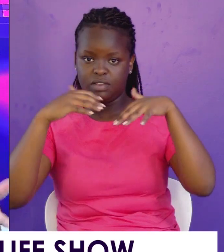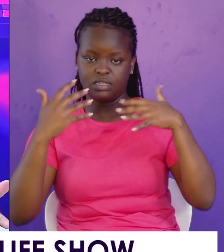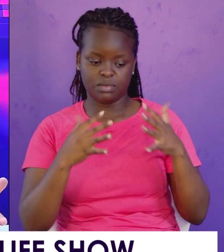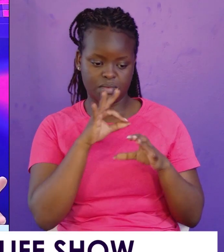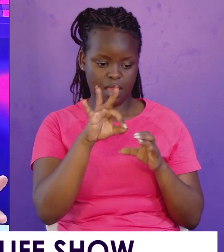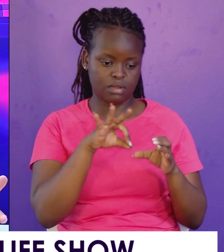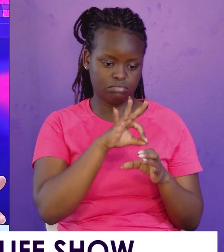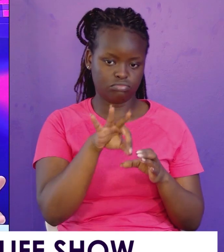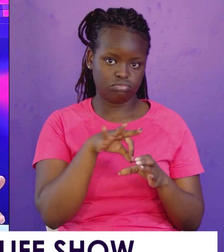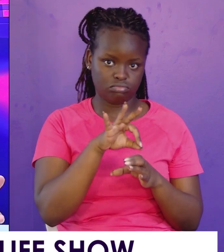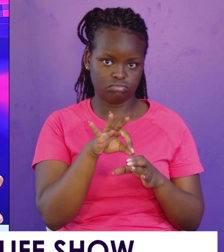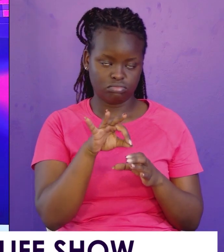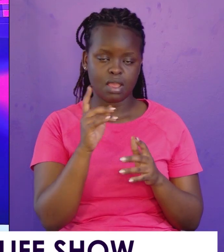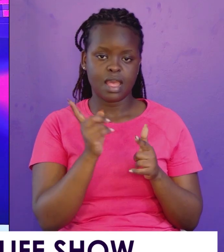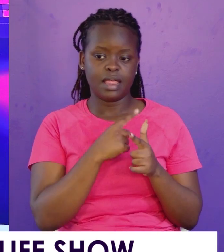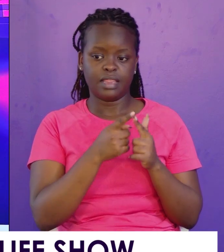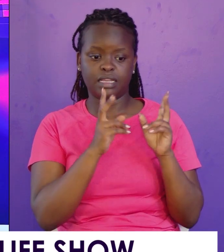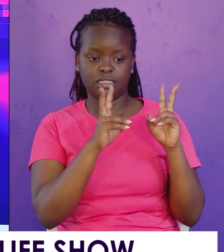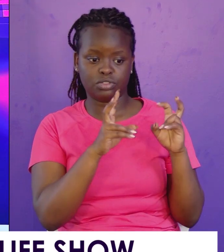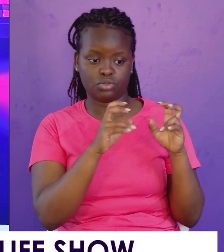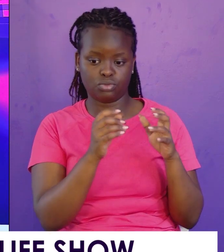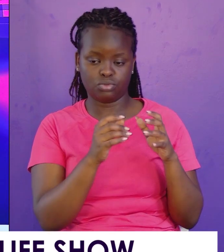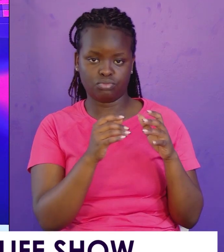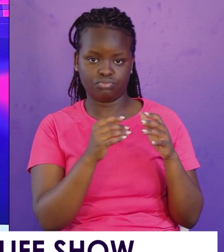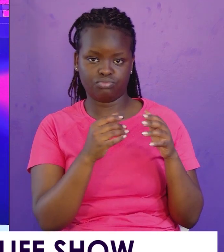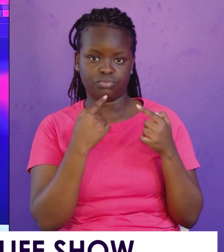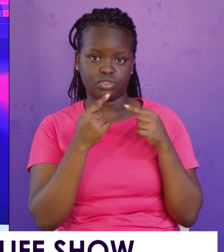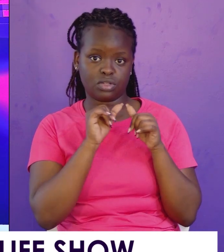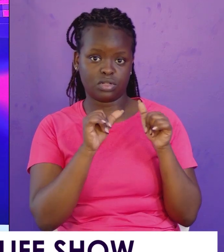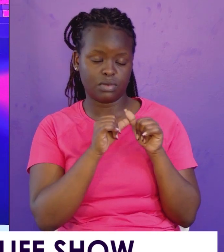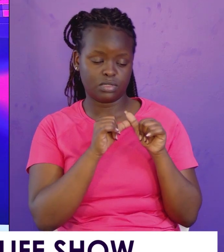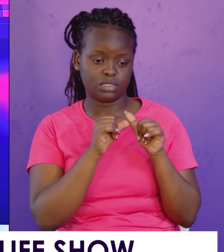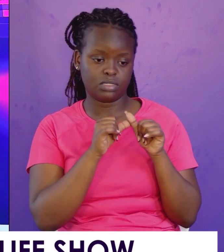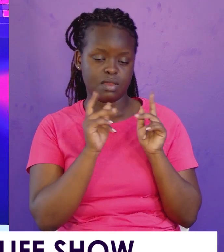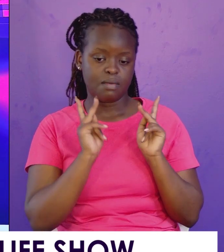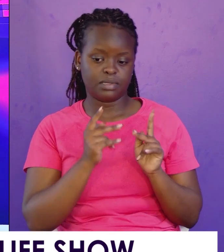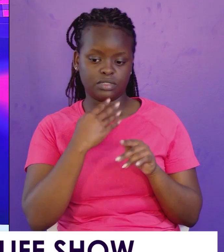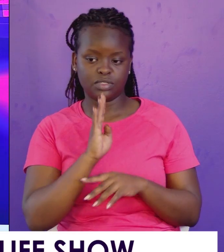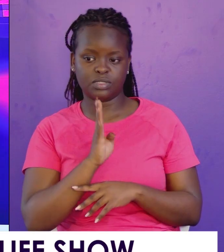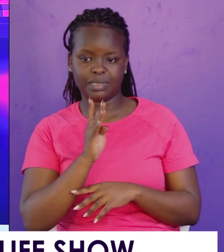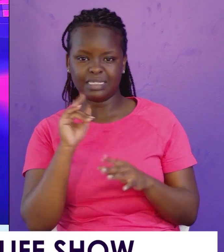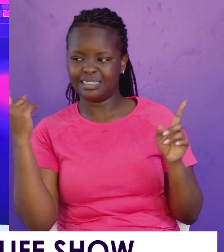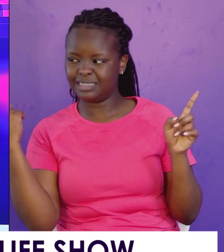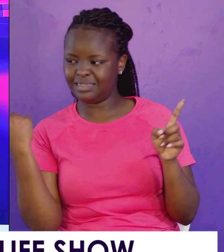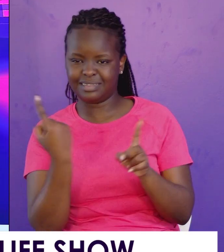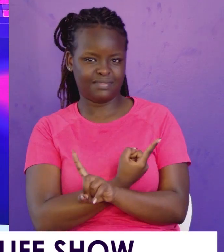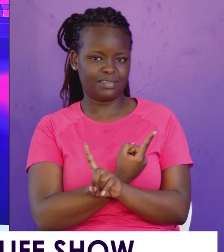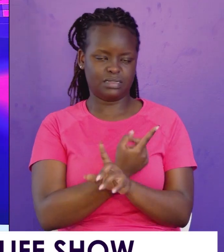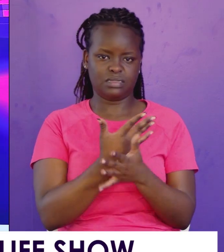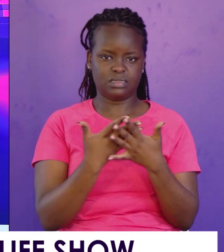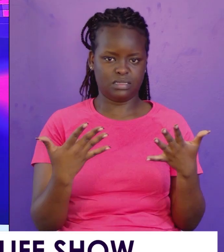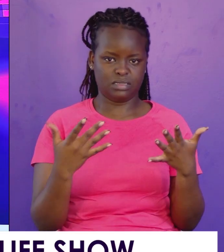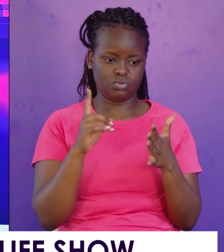tea, and the issue that came out was somebody who spoke something completely different from what was